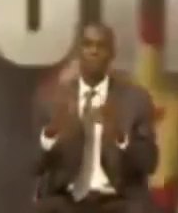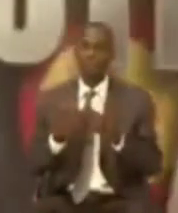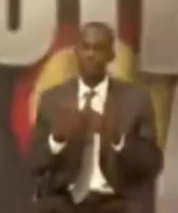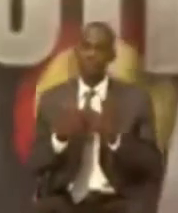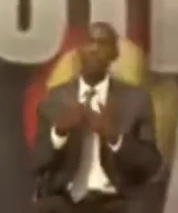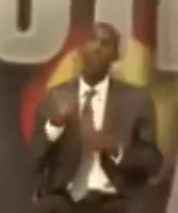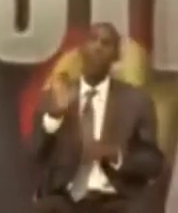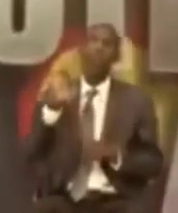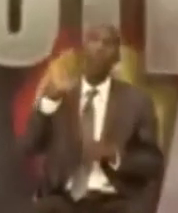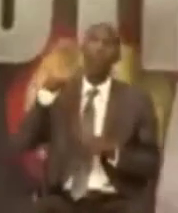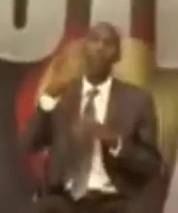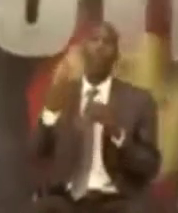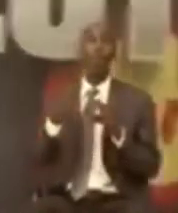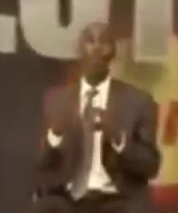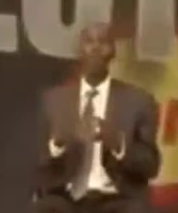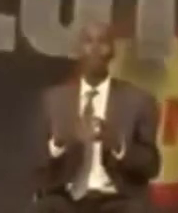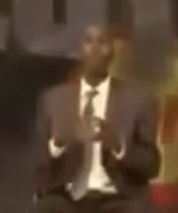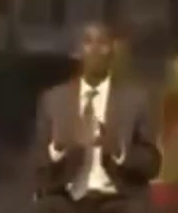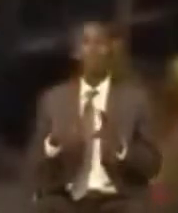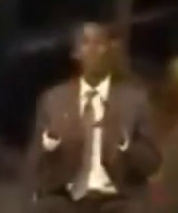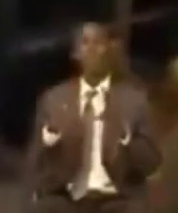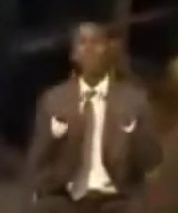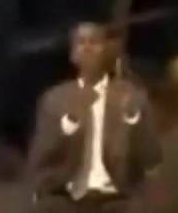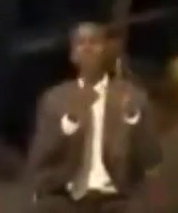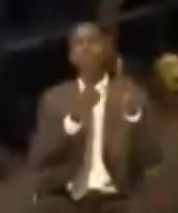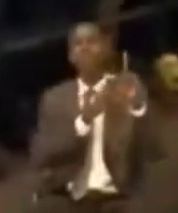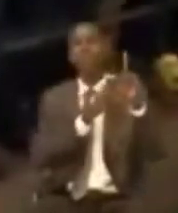Oh, have your way,